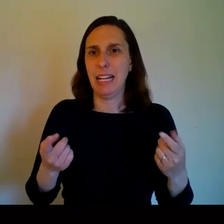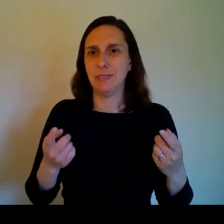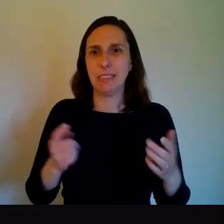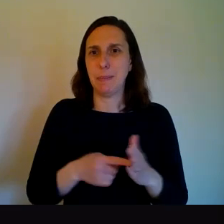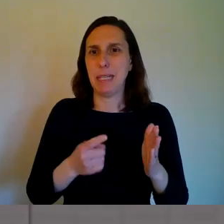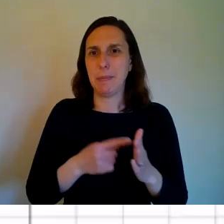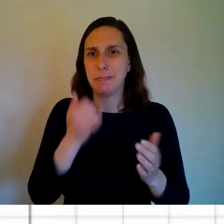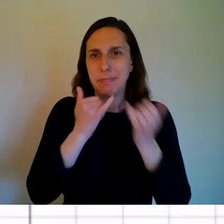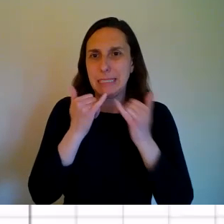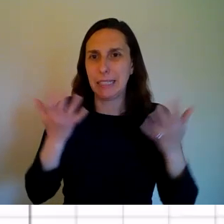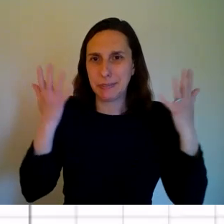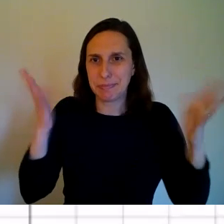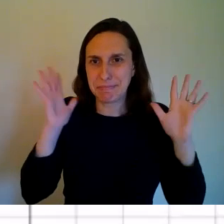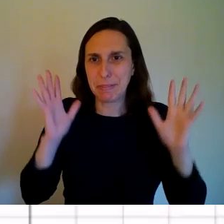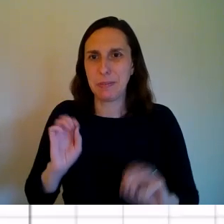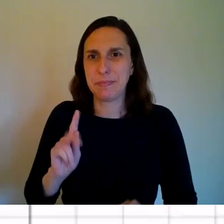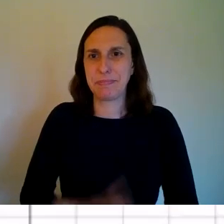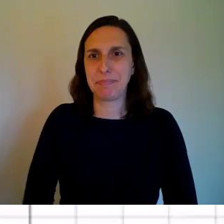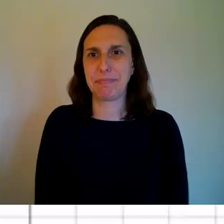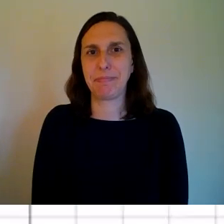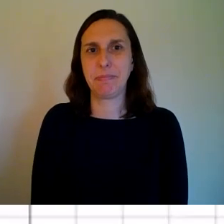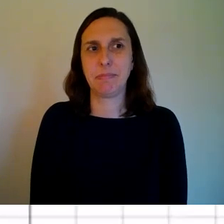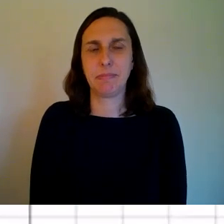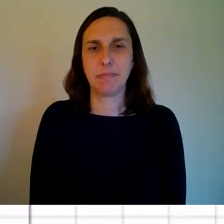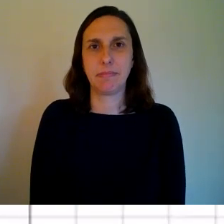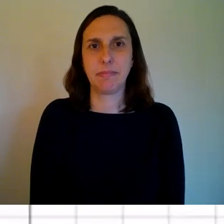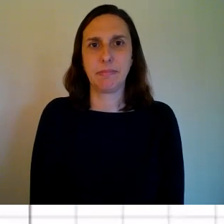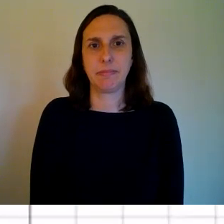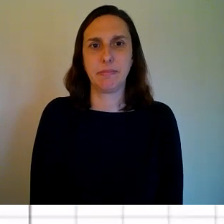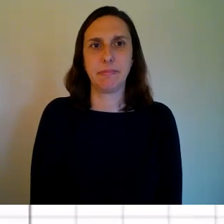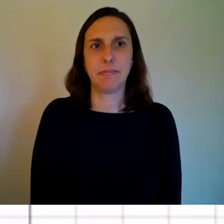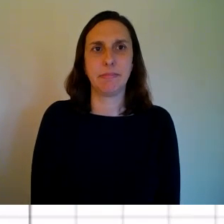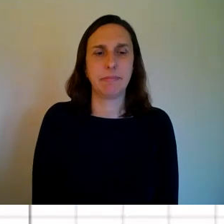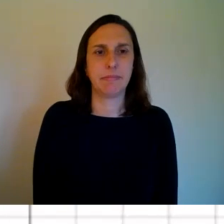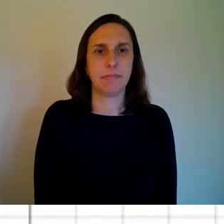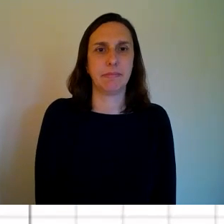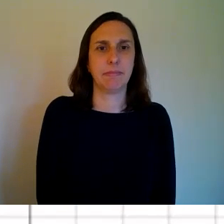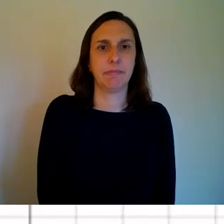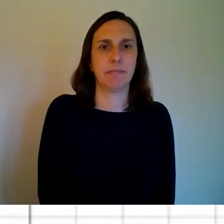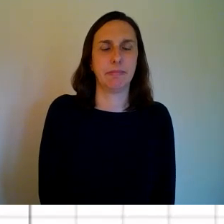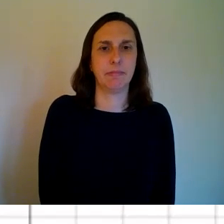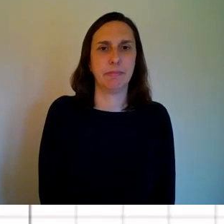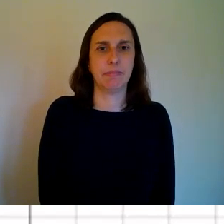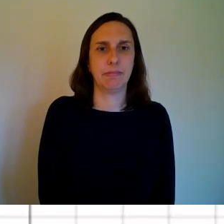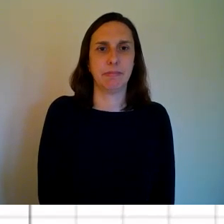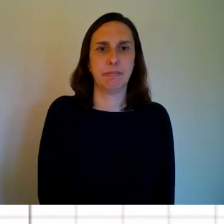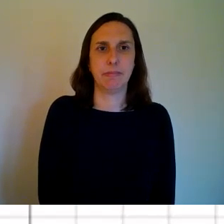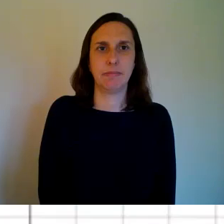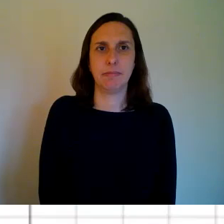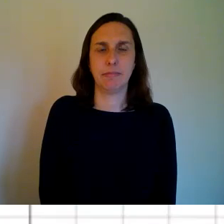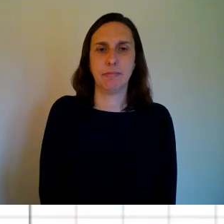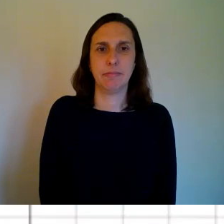Learning how to fix it is half our job. All right. This is showing the graph, showing the